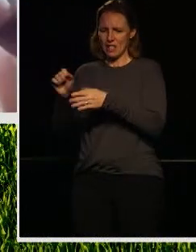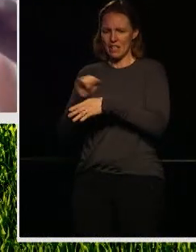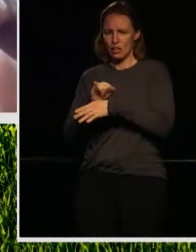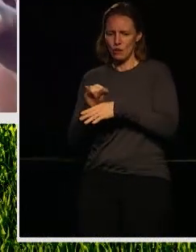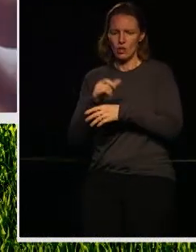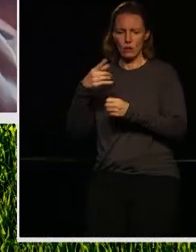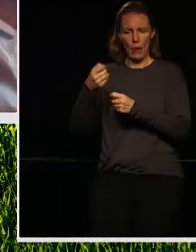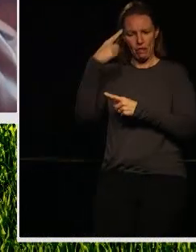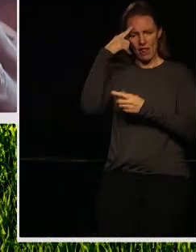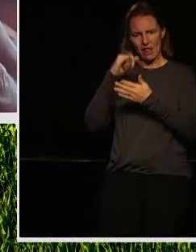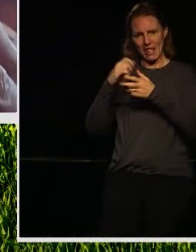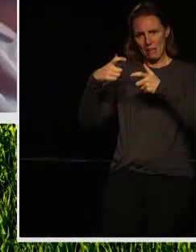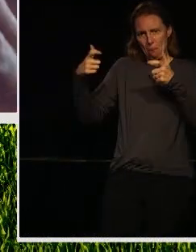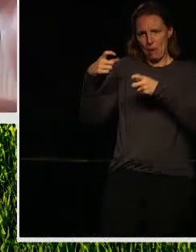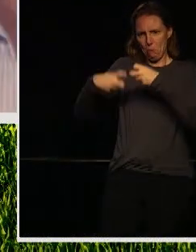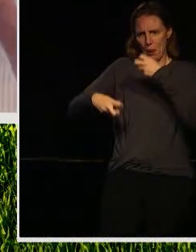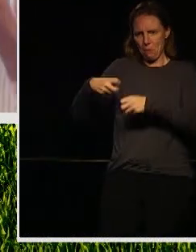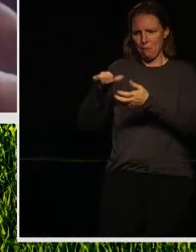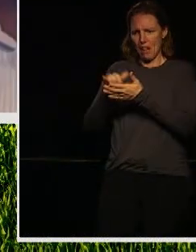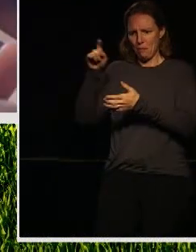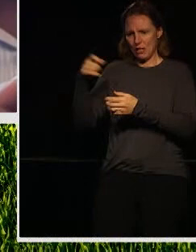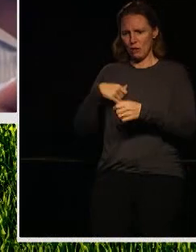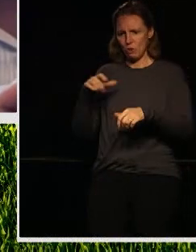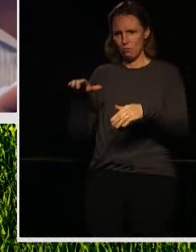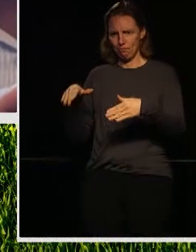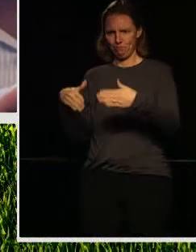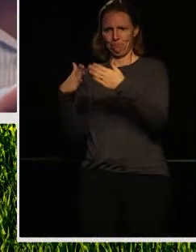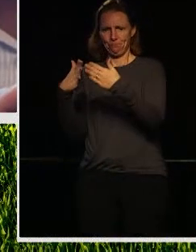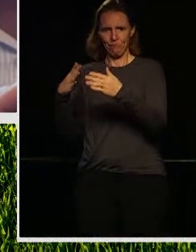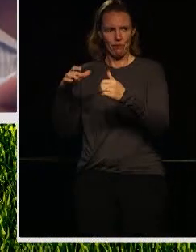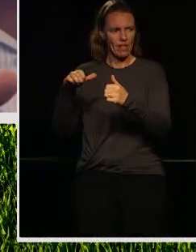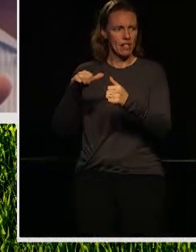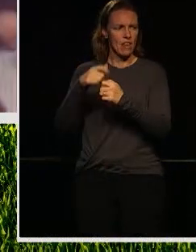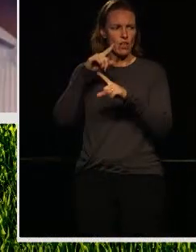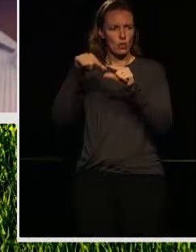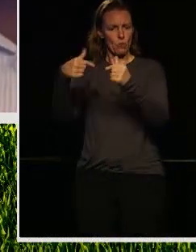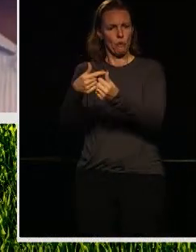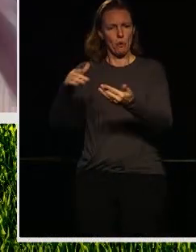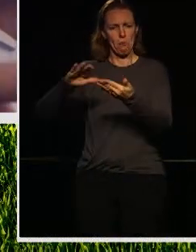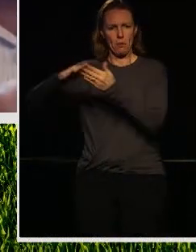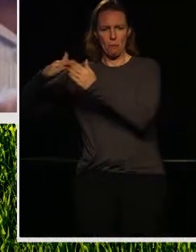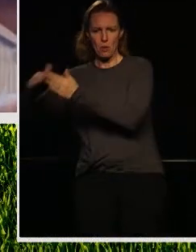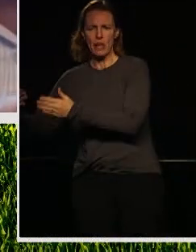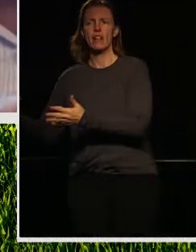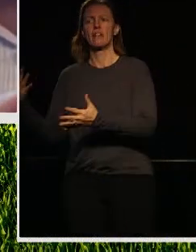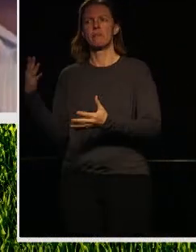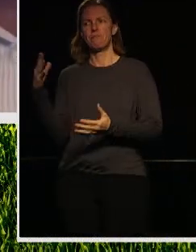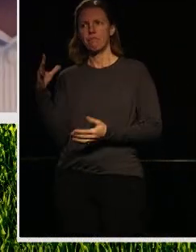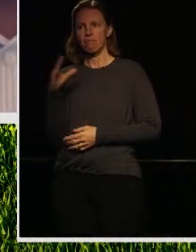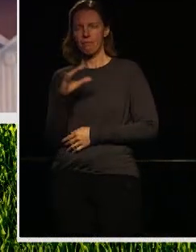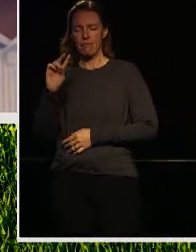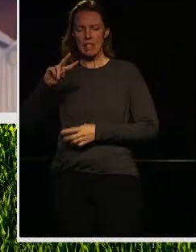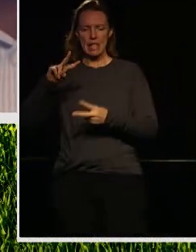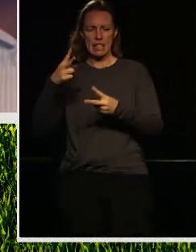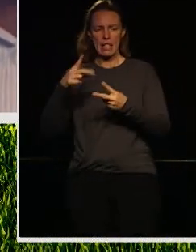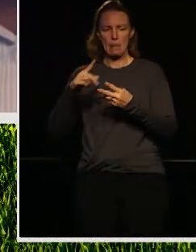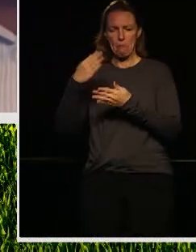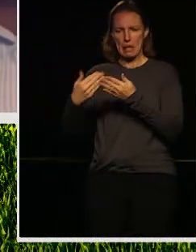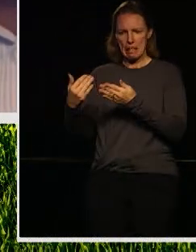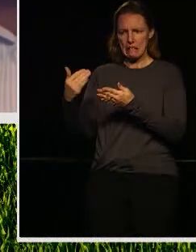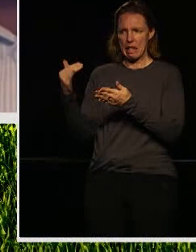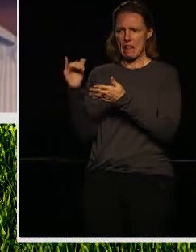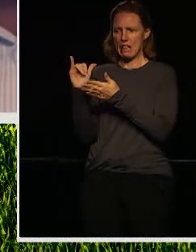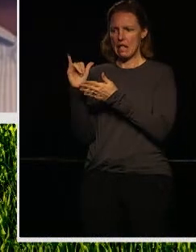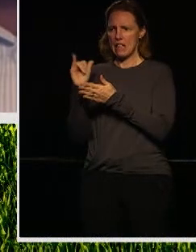it's a big problem that we need to tackle as a community. I think the second piece is around when